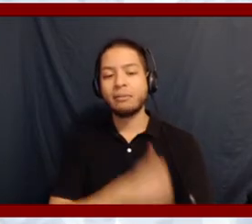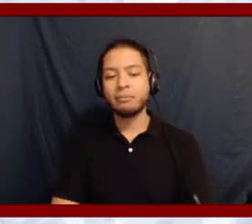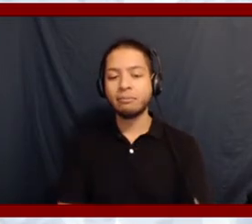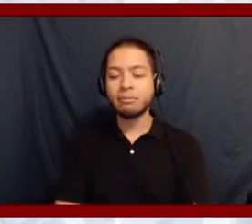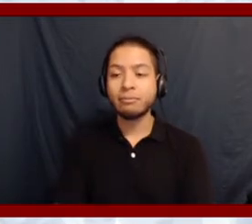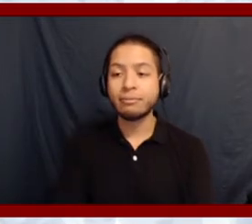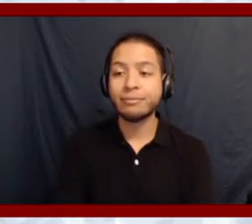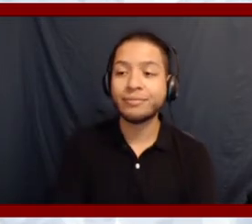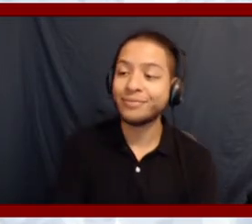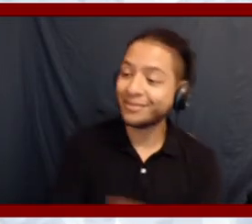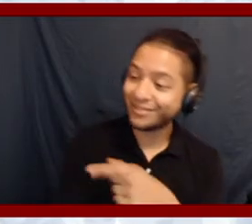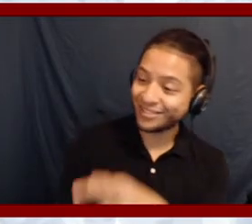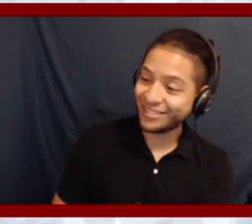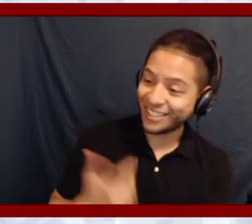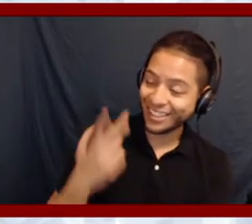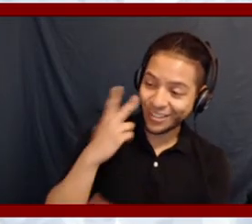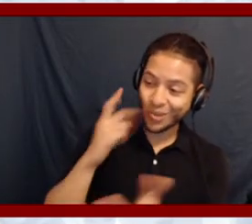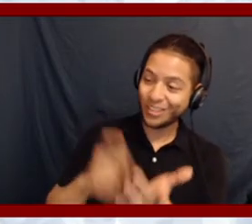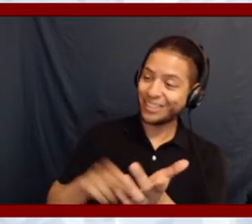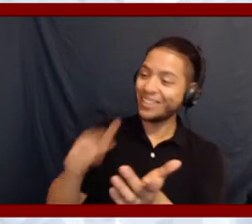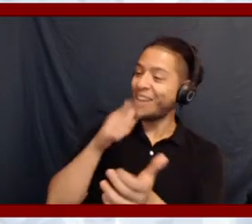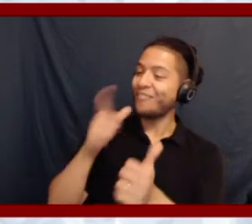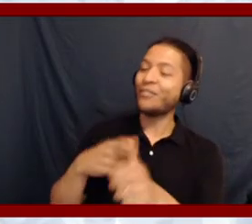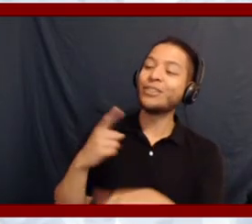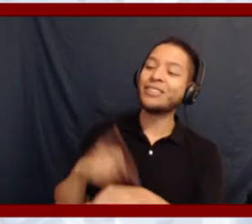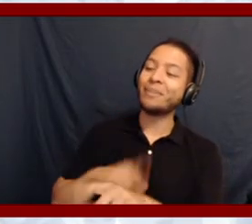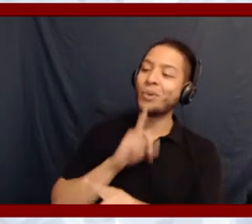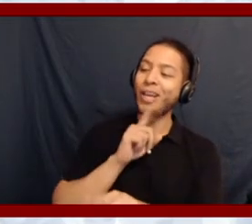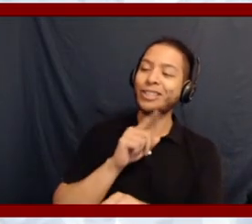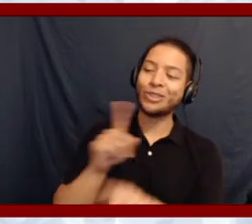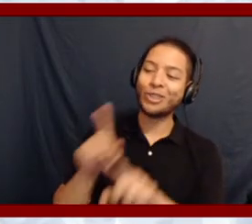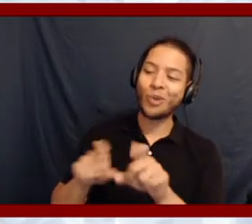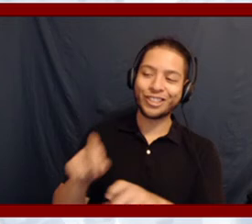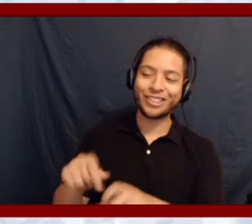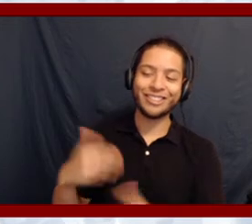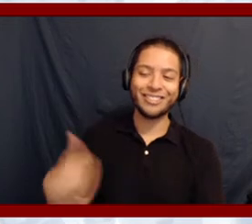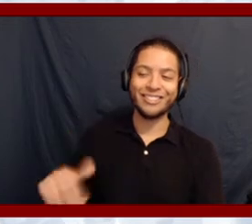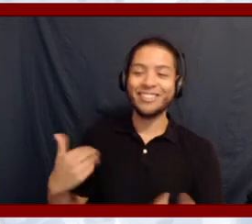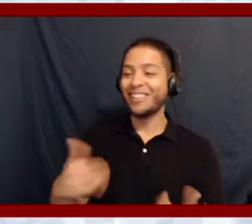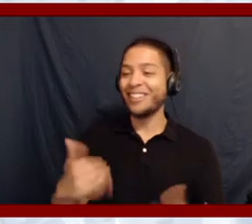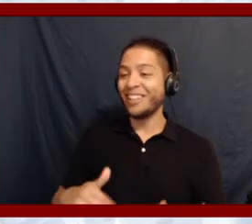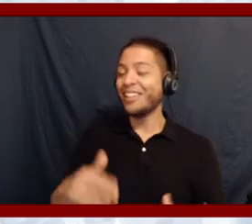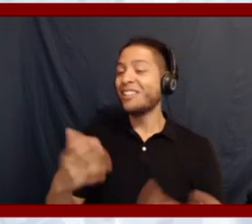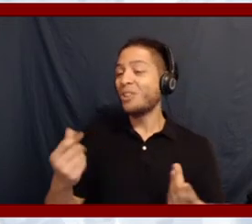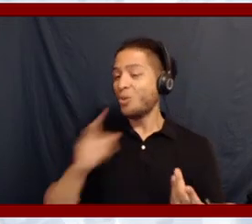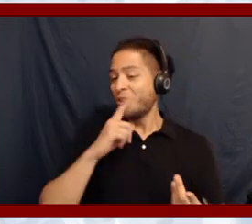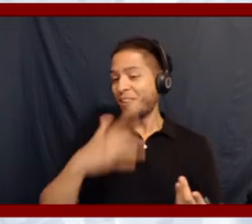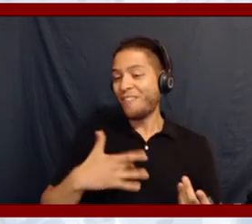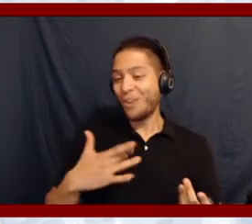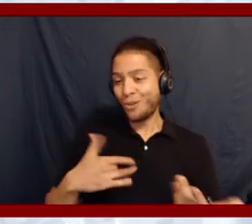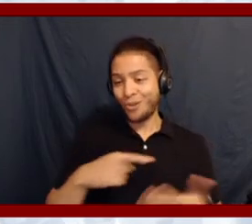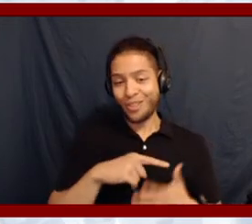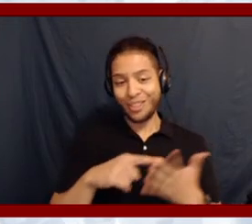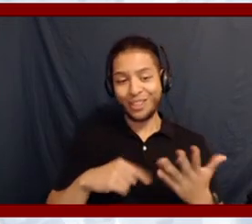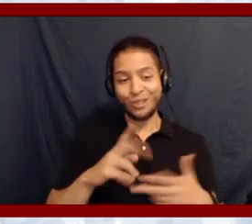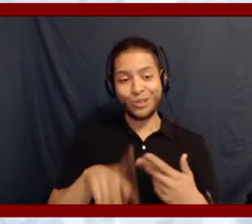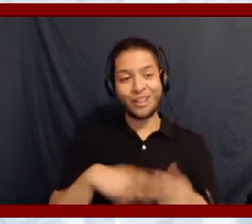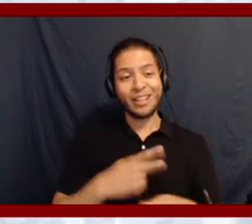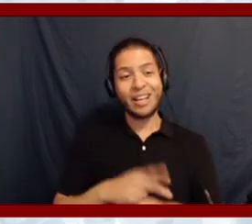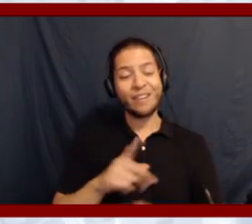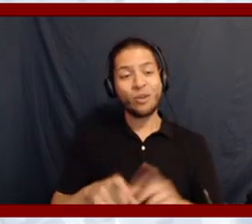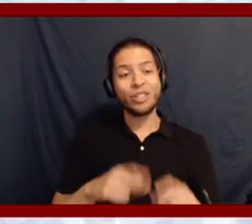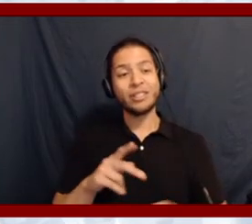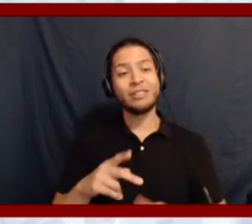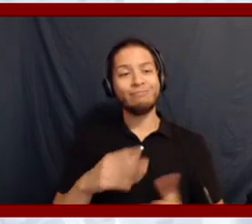this isn't your first time answering questions like these, Dr. Fauci. And I think it's helpful. You know, I think that these are the kinds of questions that you know, students should